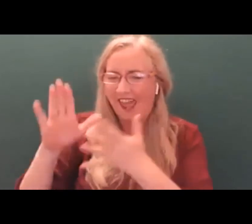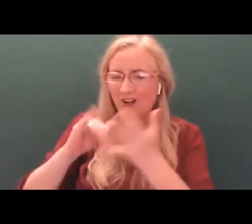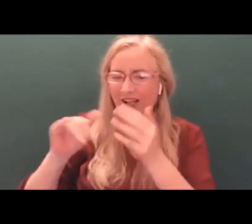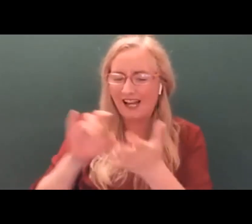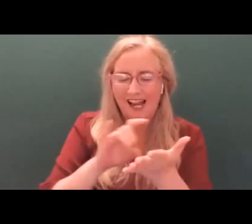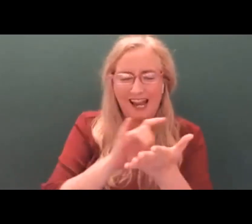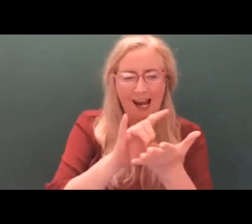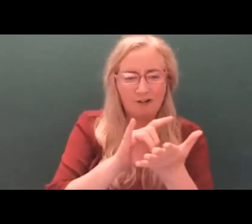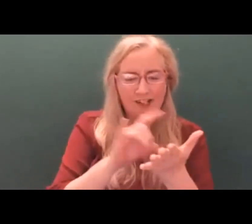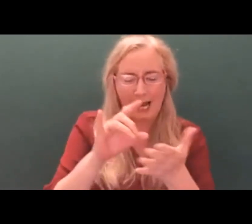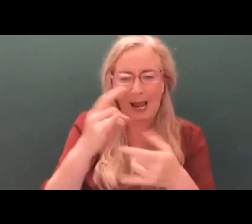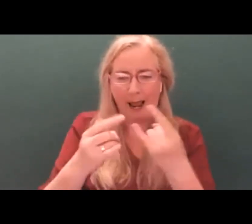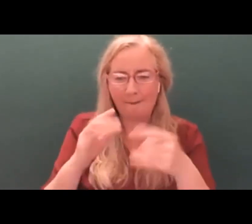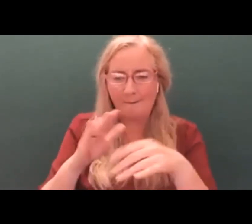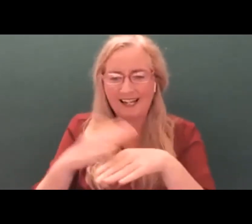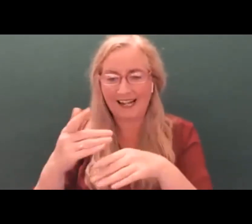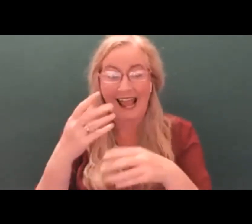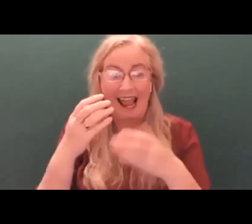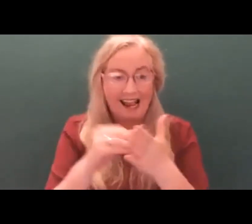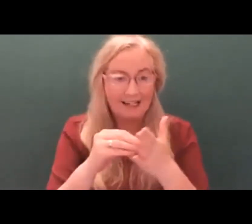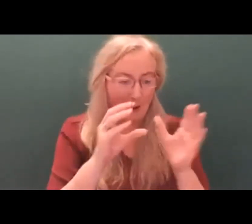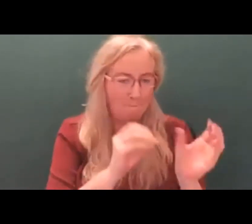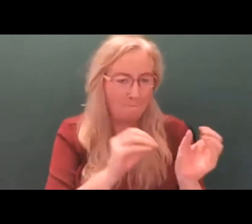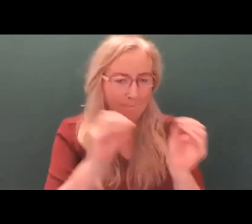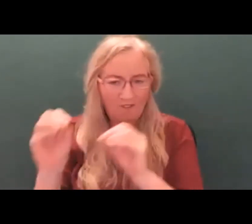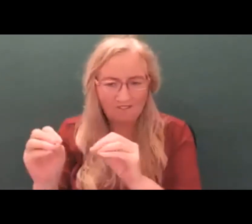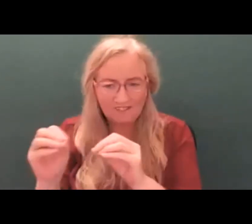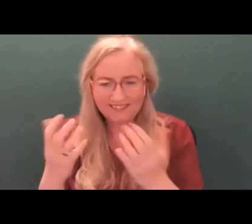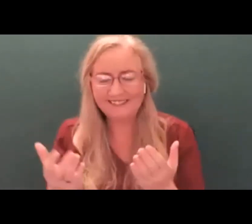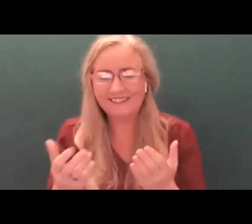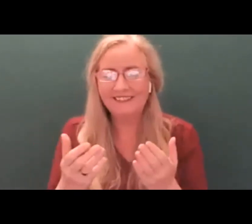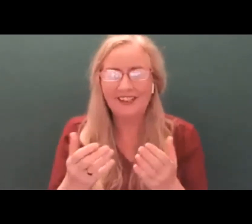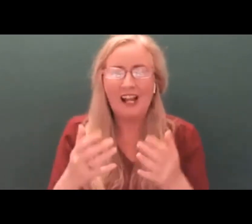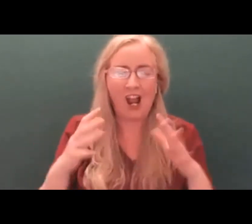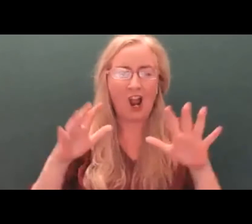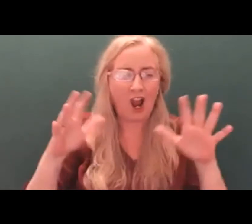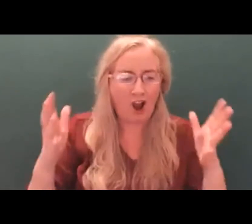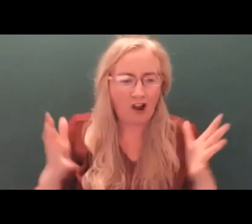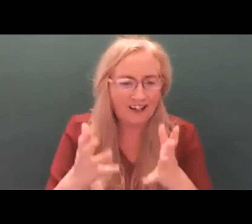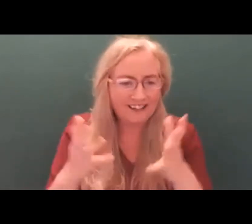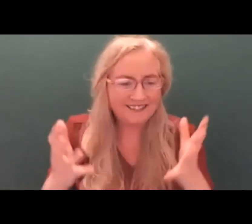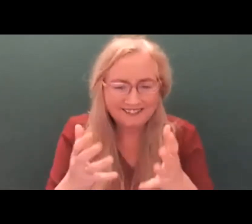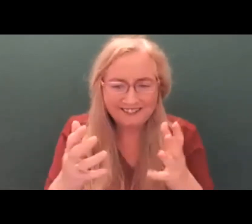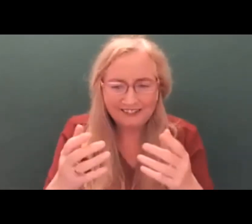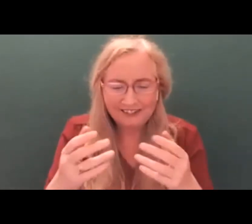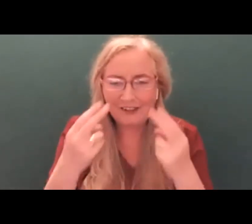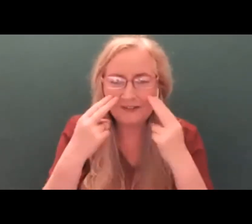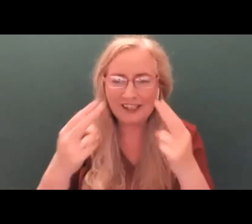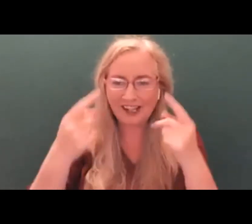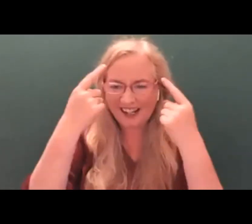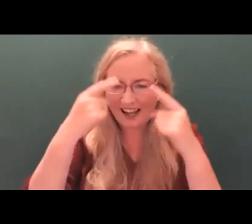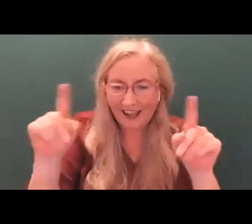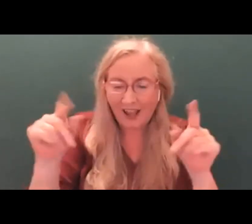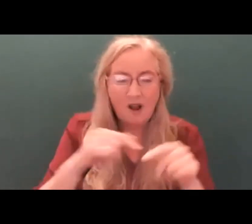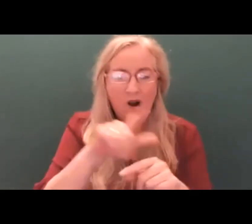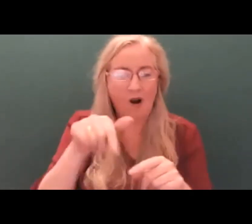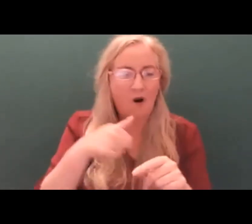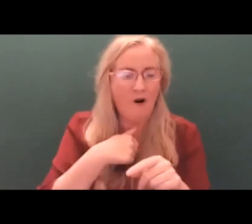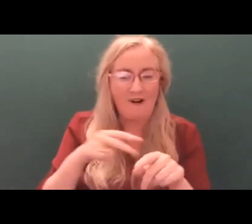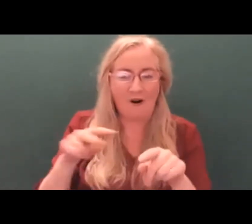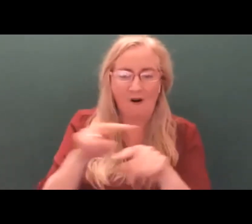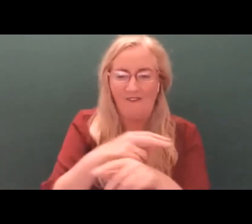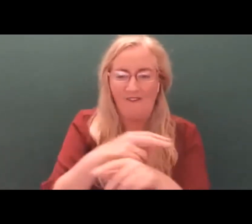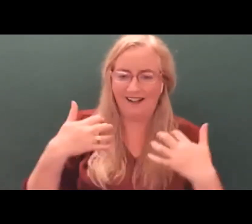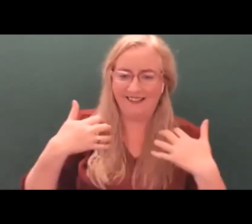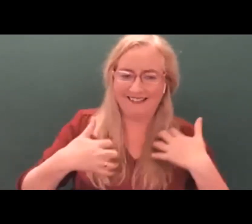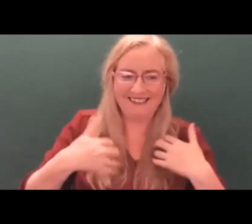Heritage Happenings has moved to Slieve Bay to the herd of traditional cattle, you know, or we're riveted by the tin